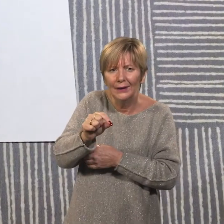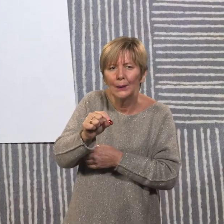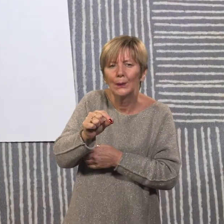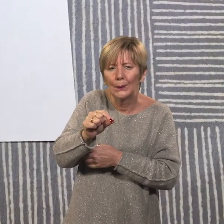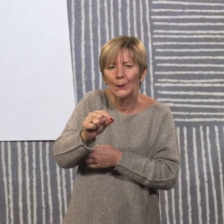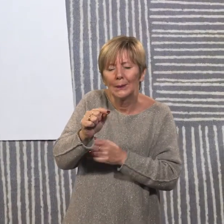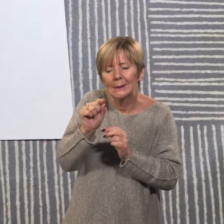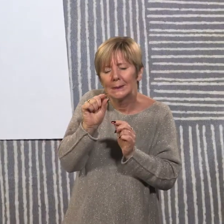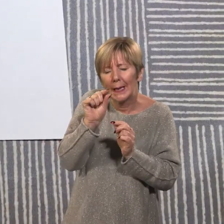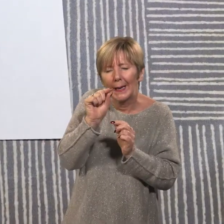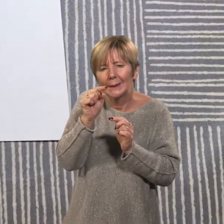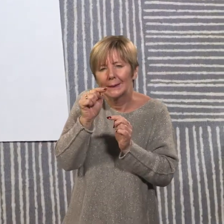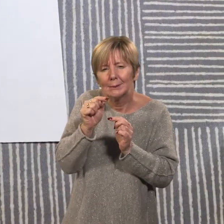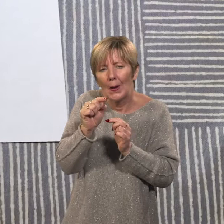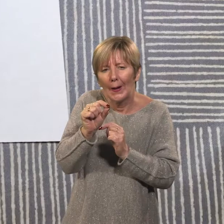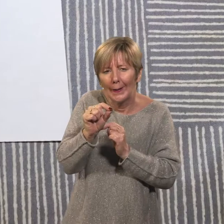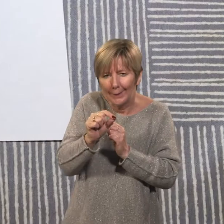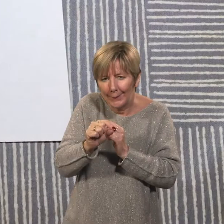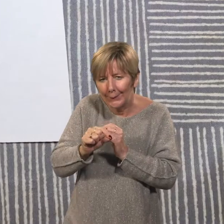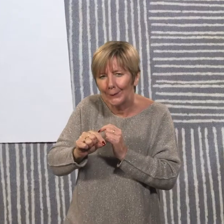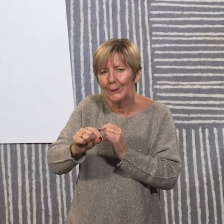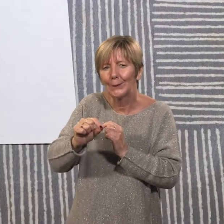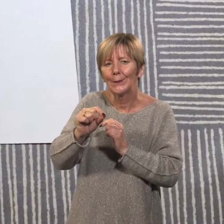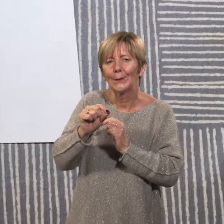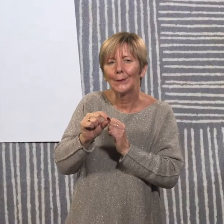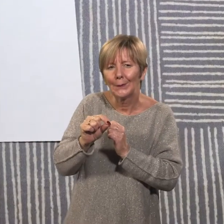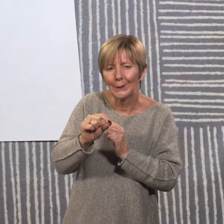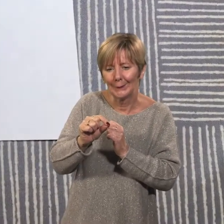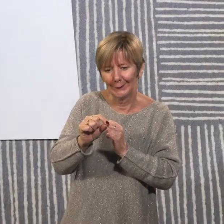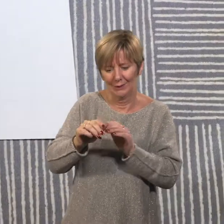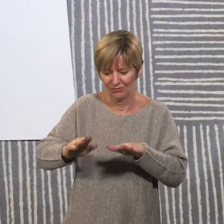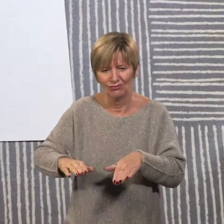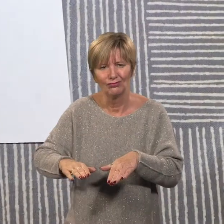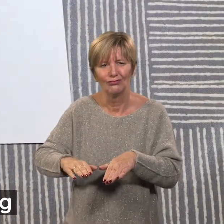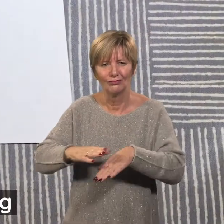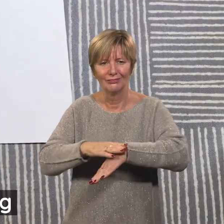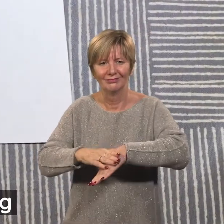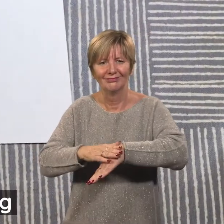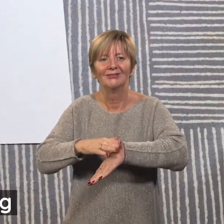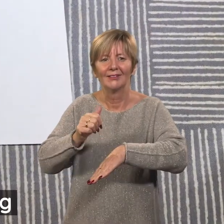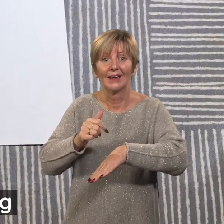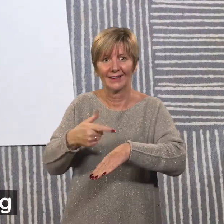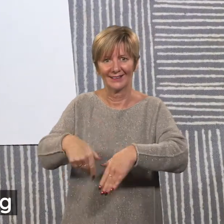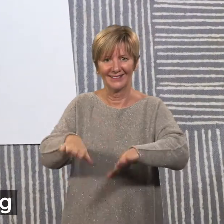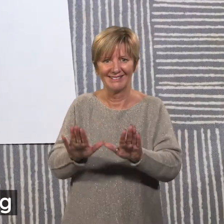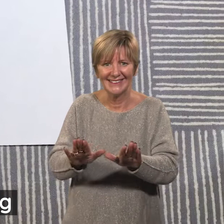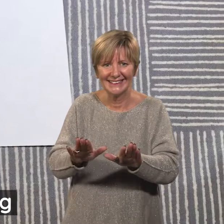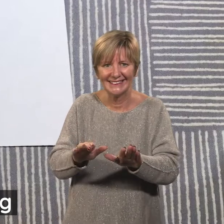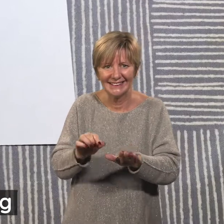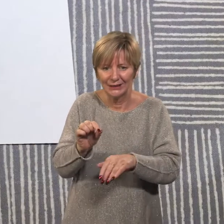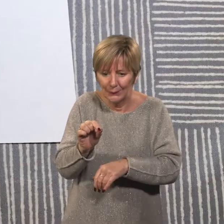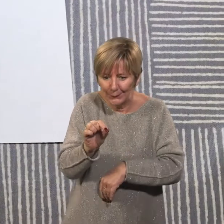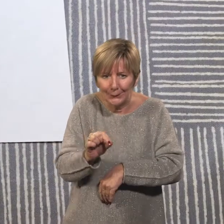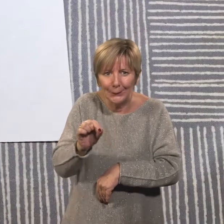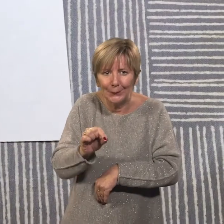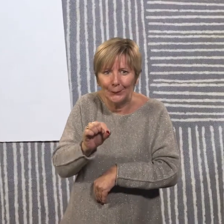And then we're going to draw a slightly smaller tube shape for his calf. And then for his feet, for now, we're just